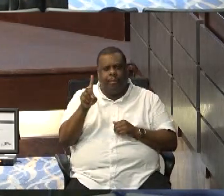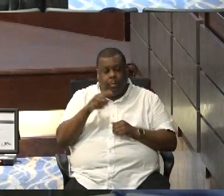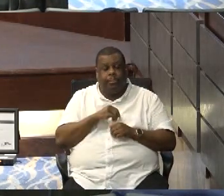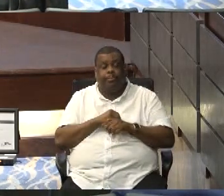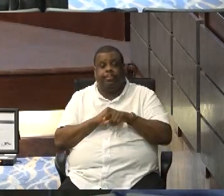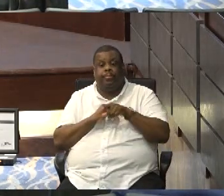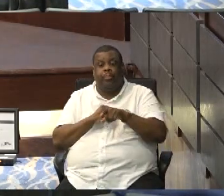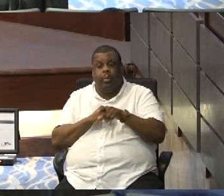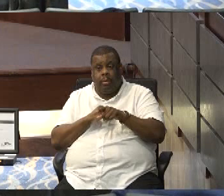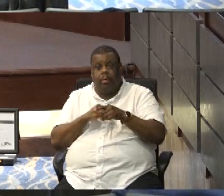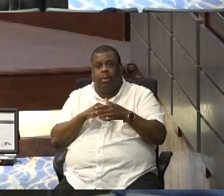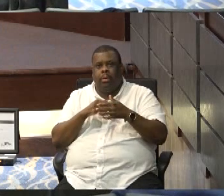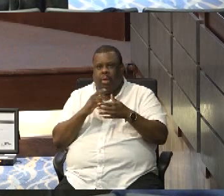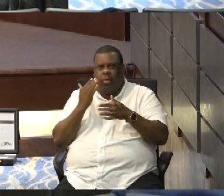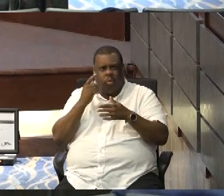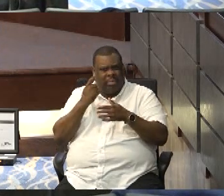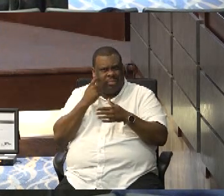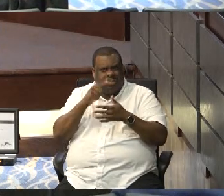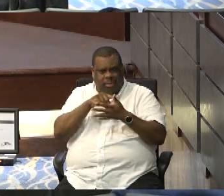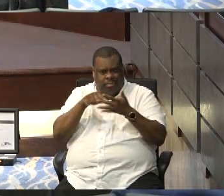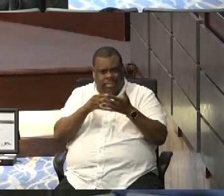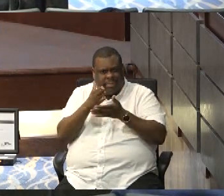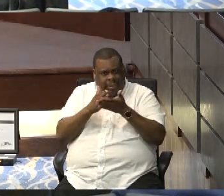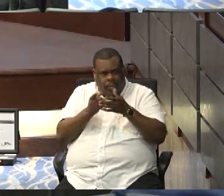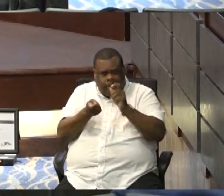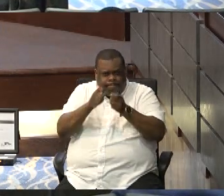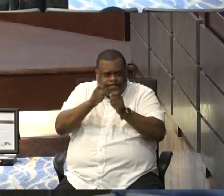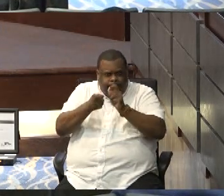adjustments and addendum because, you know, you're hearing